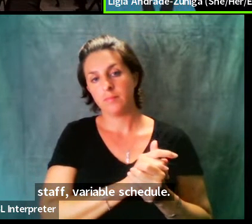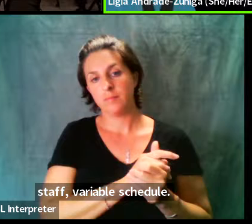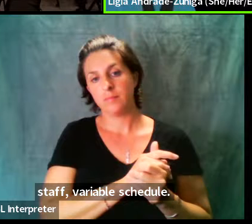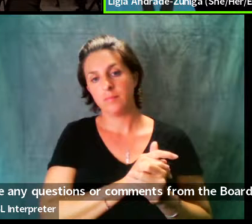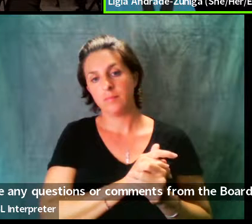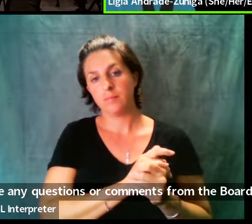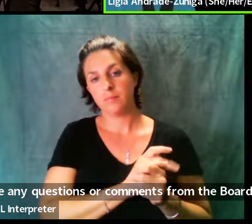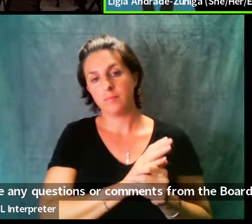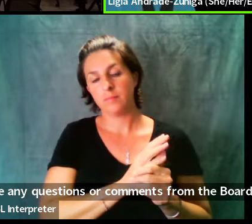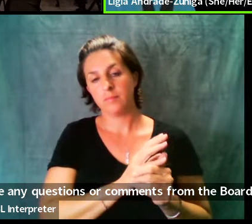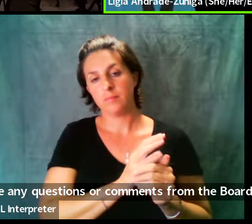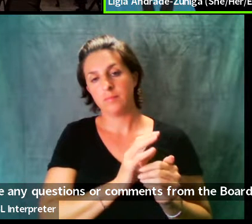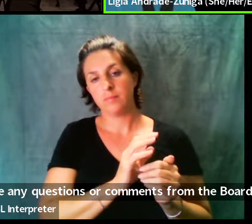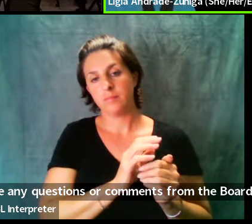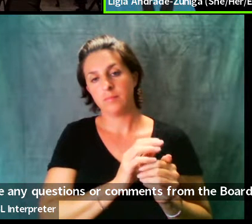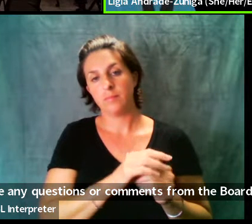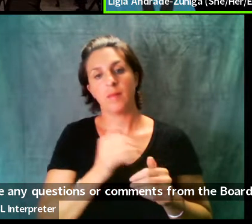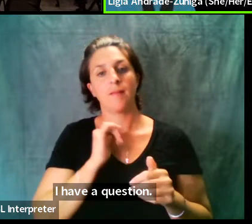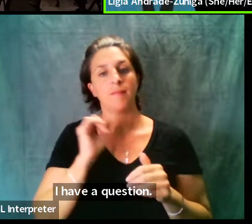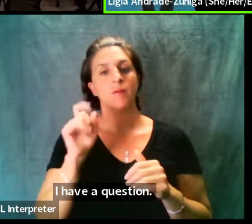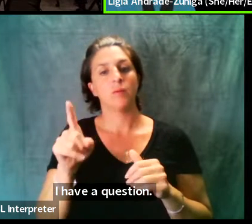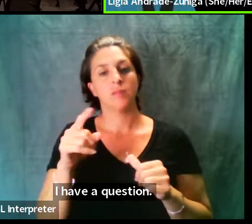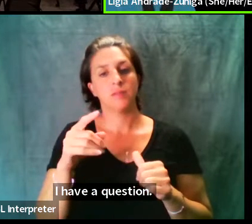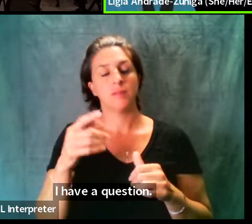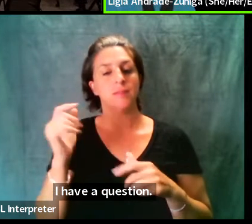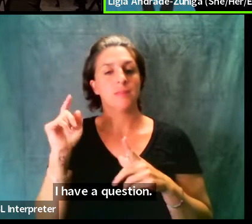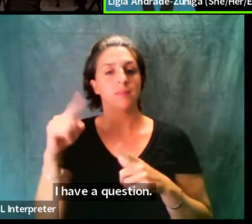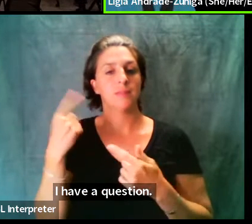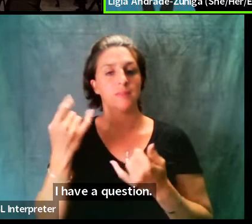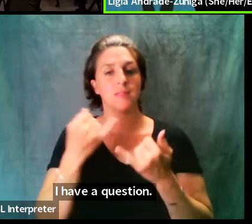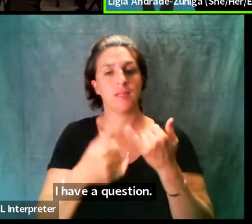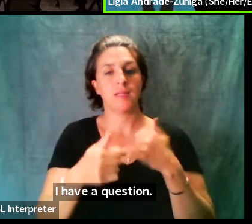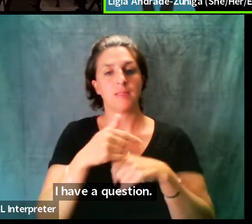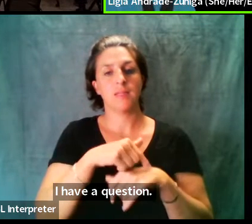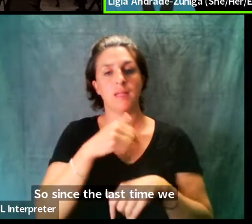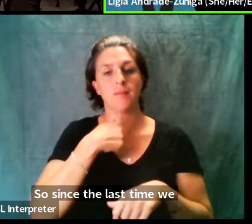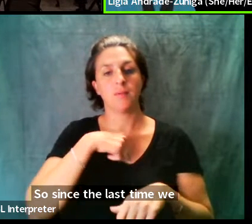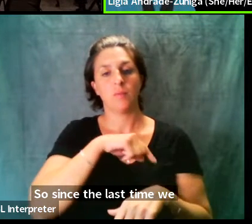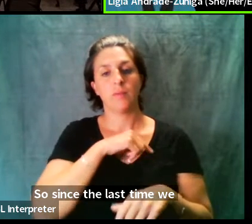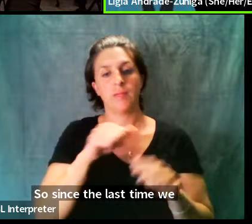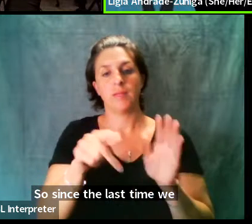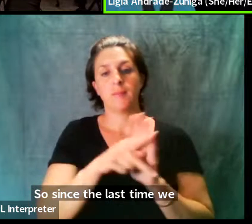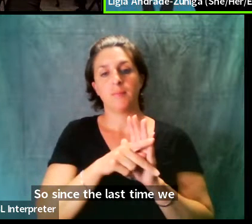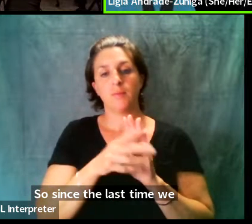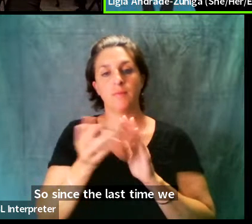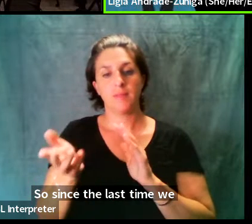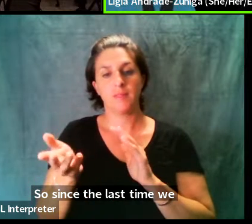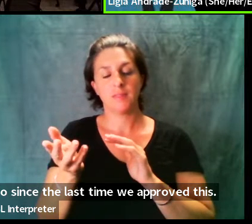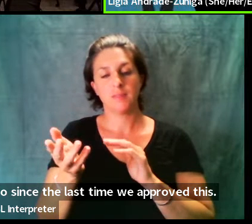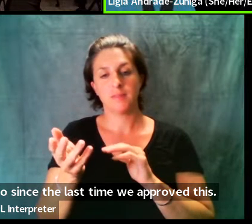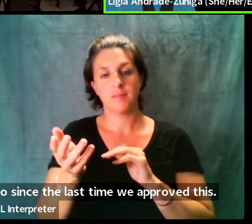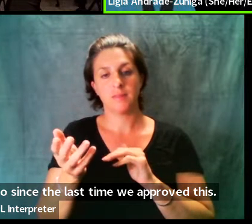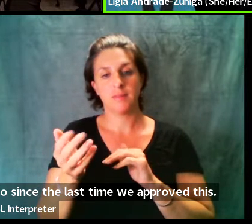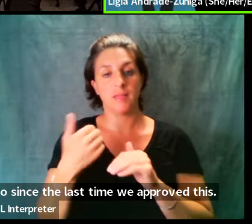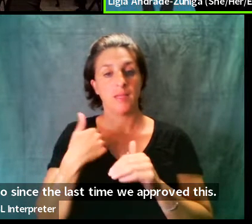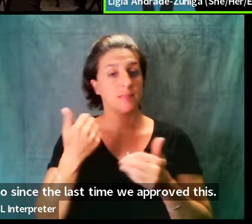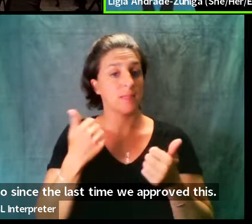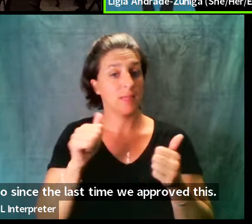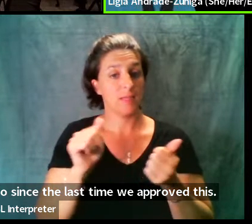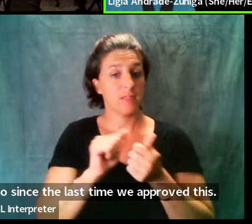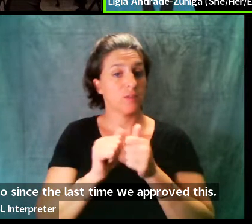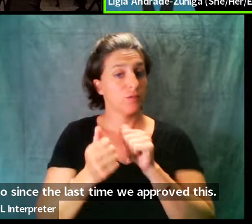I have a question. So since the last time we approved this, what has there been any